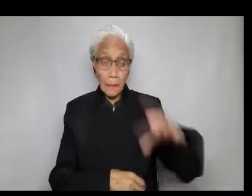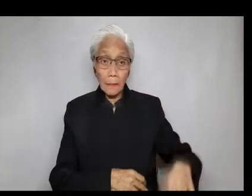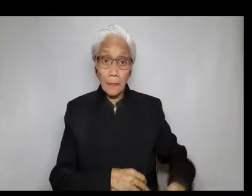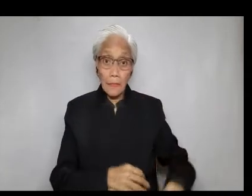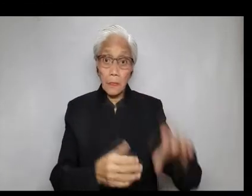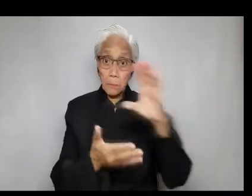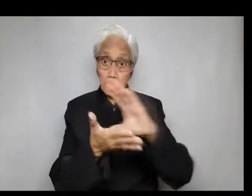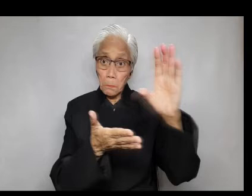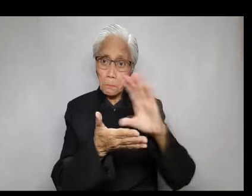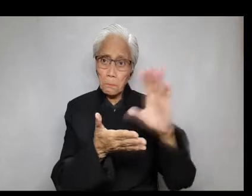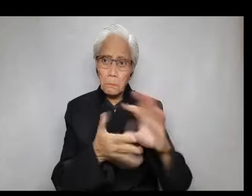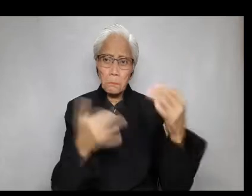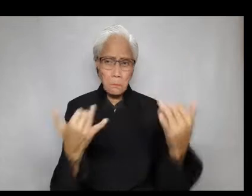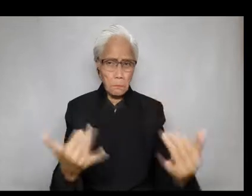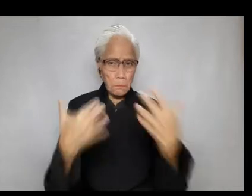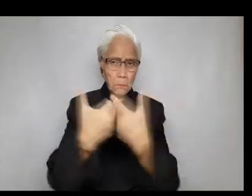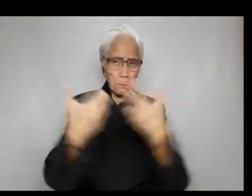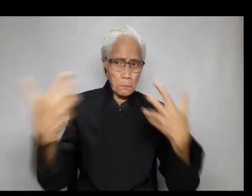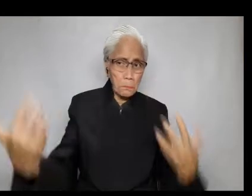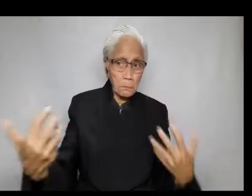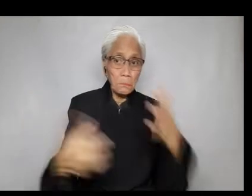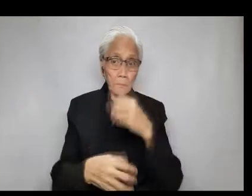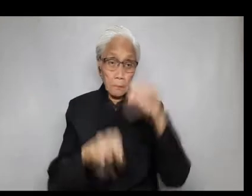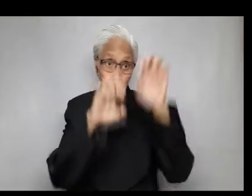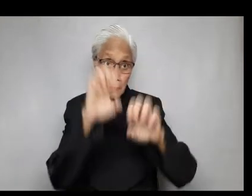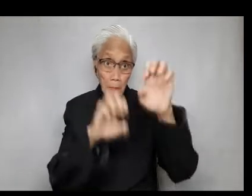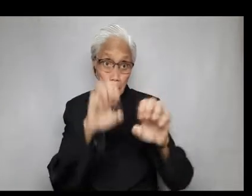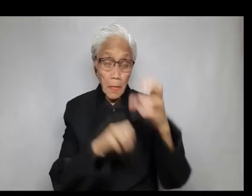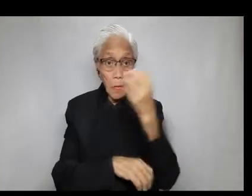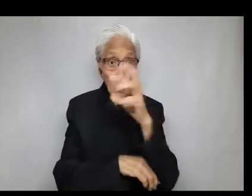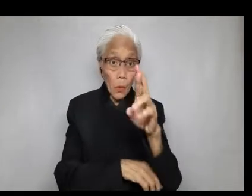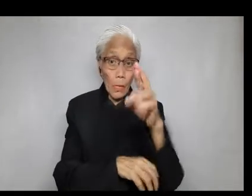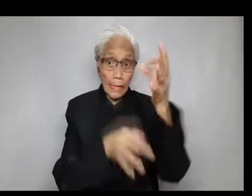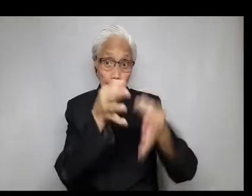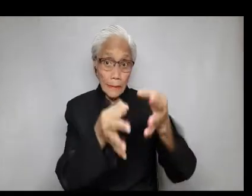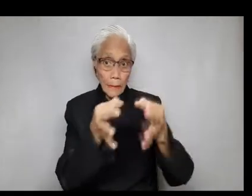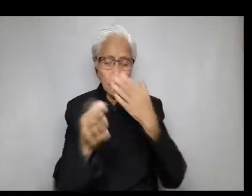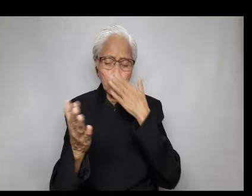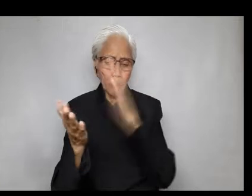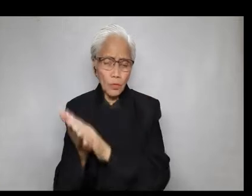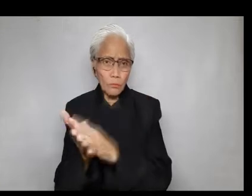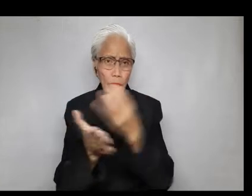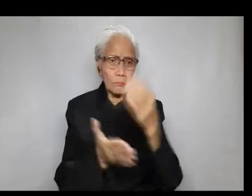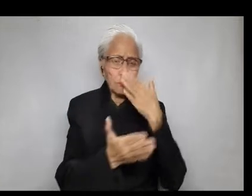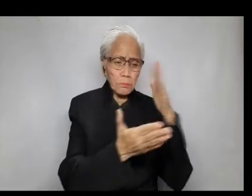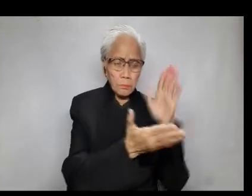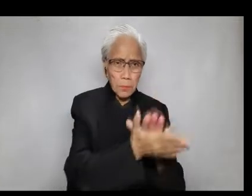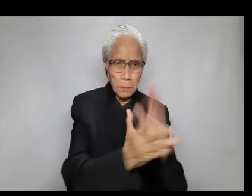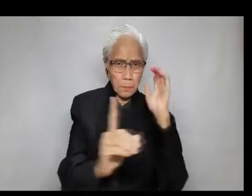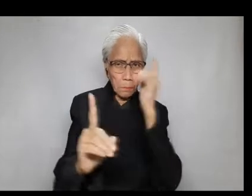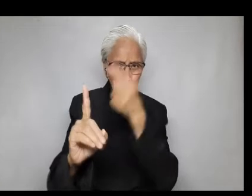criticism particularly means to separate and evaluate or judge good and bad